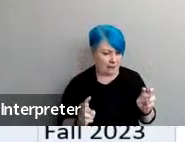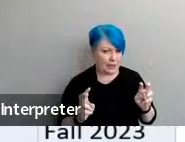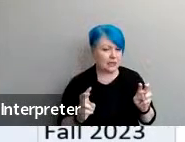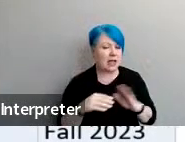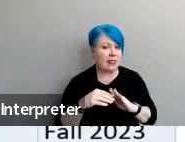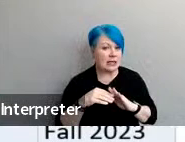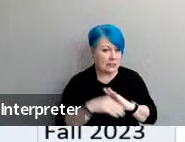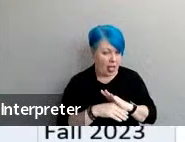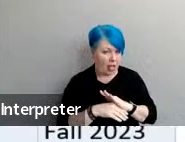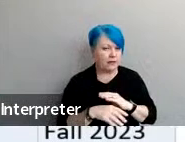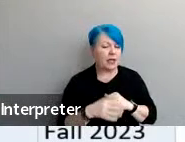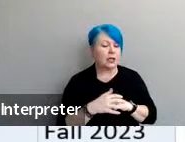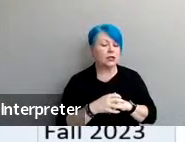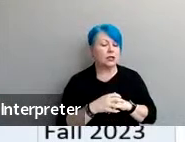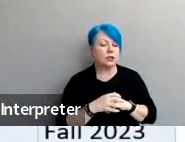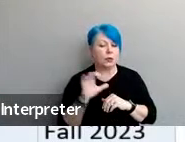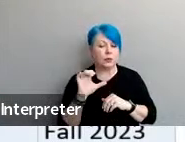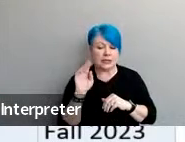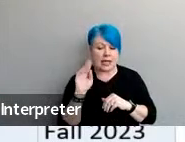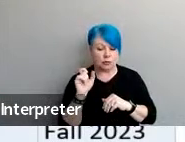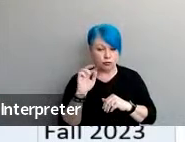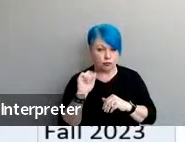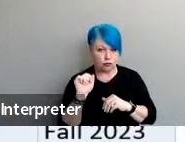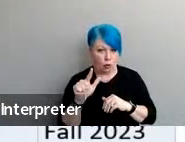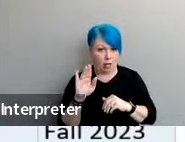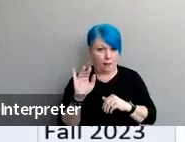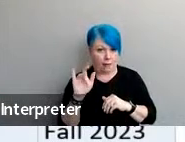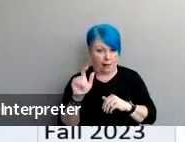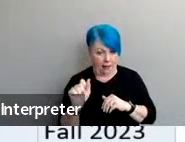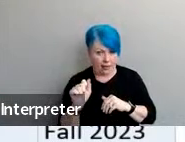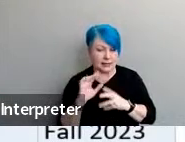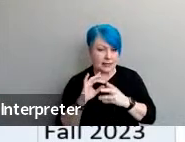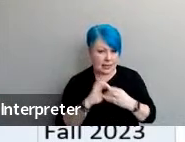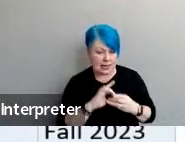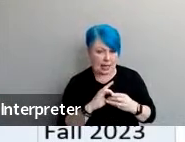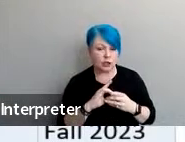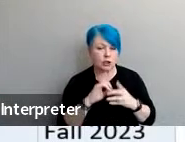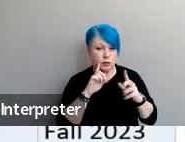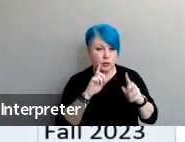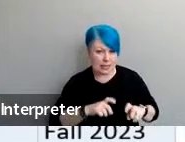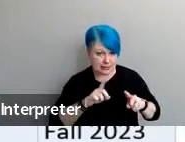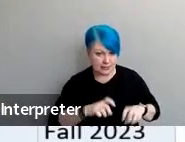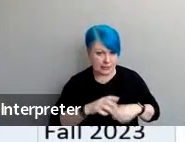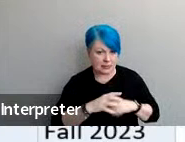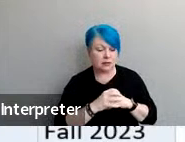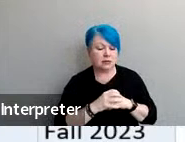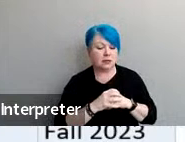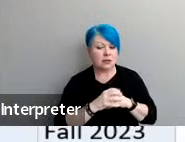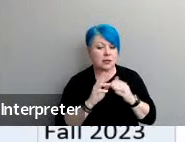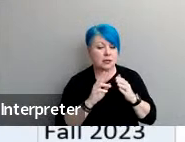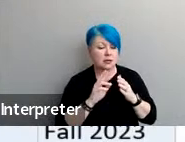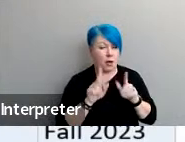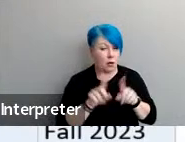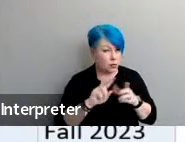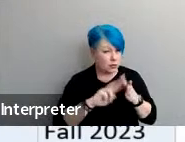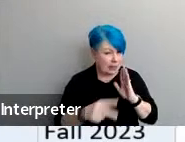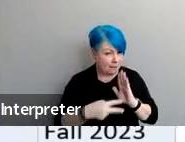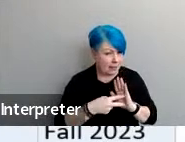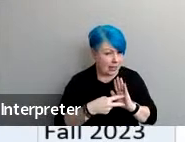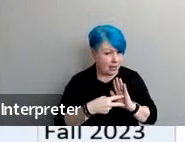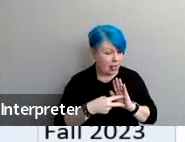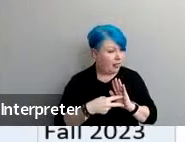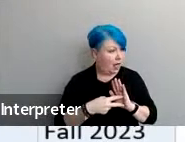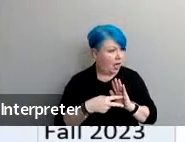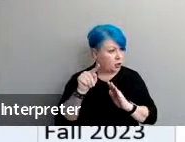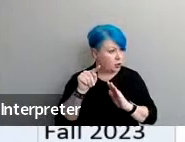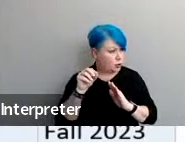into potential bias as relates to assessments. And then also examining the tools that are used as